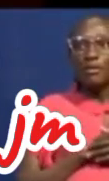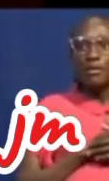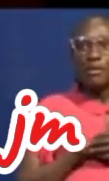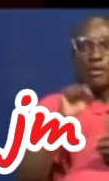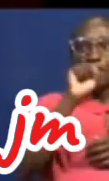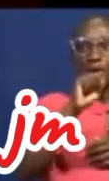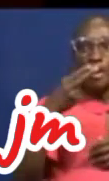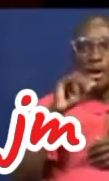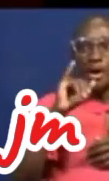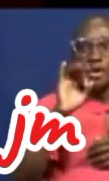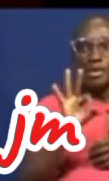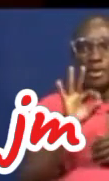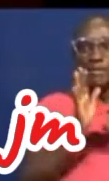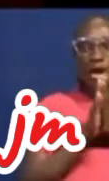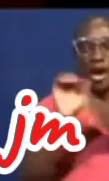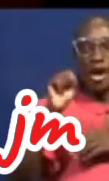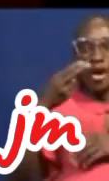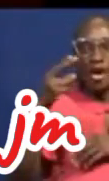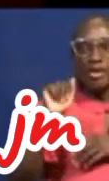Chief Shah